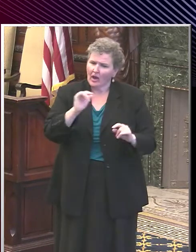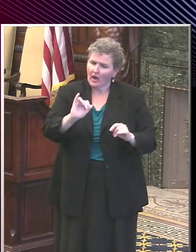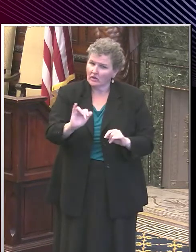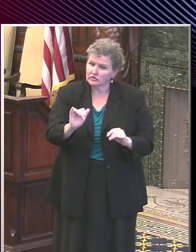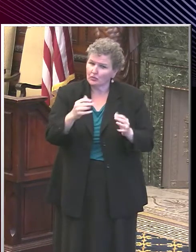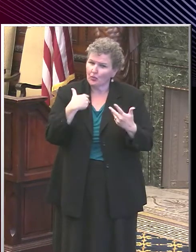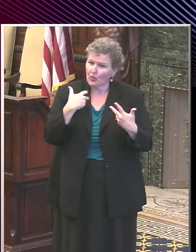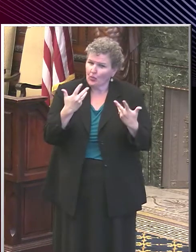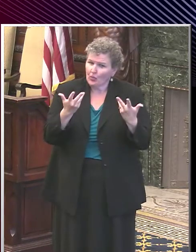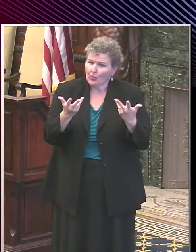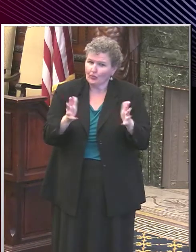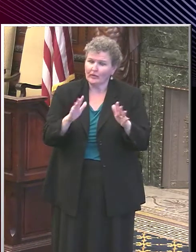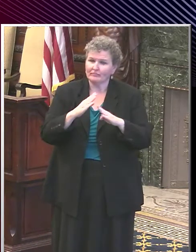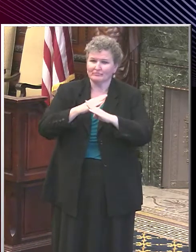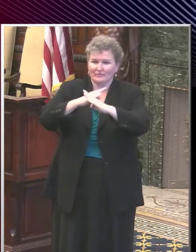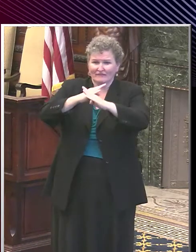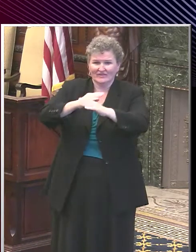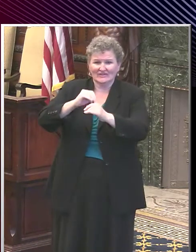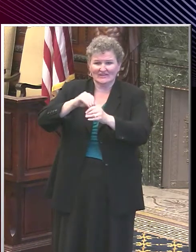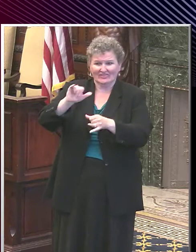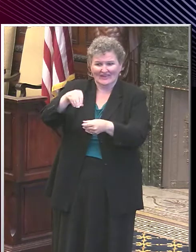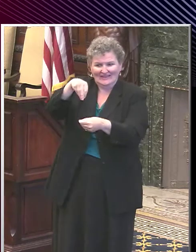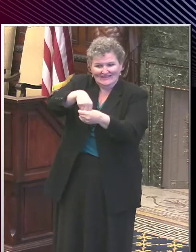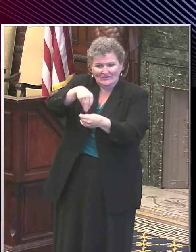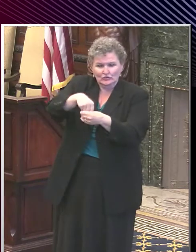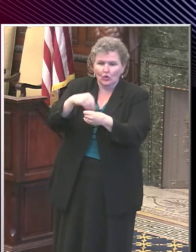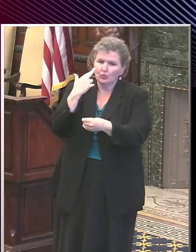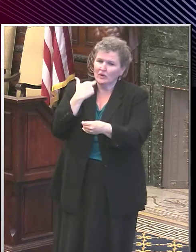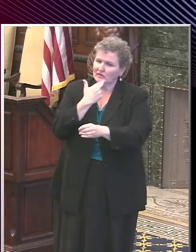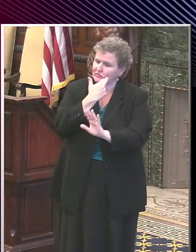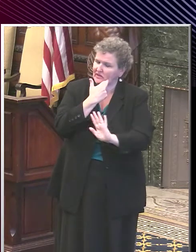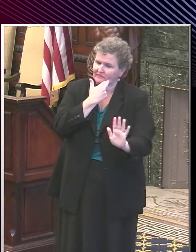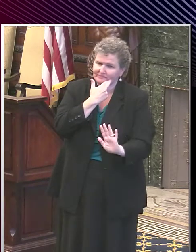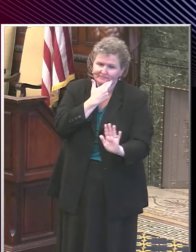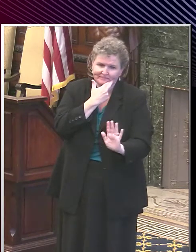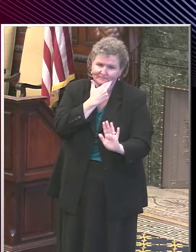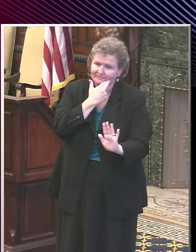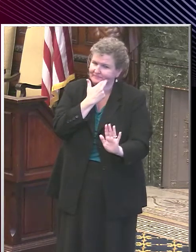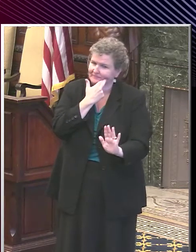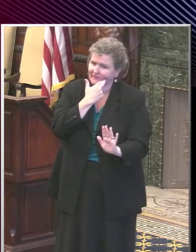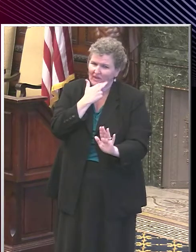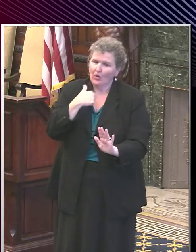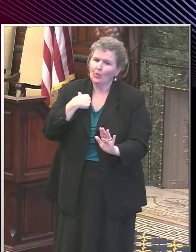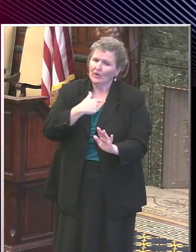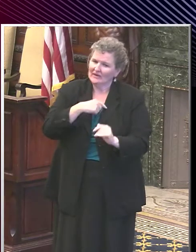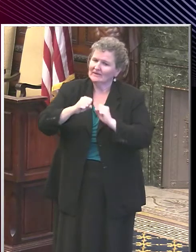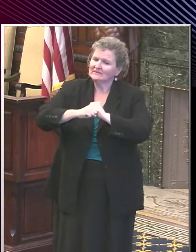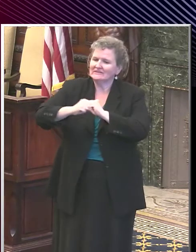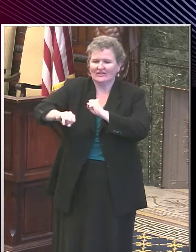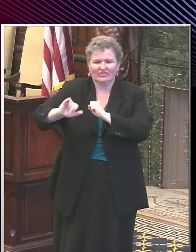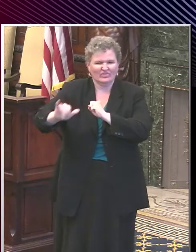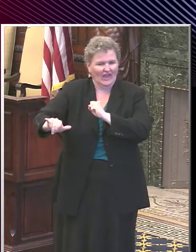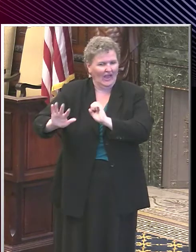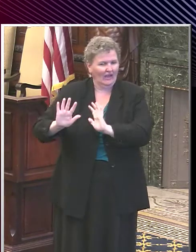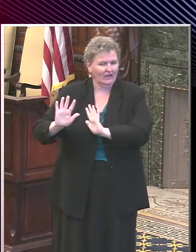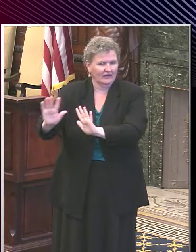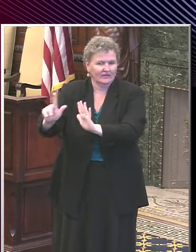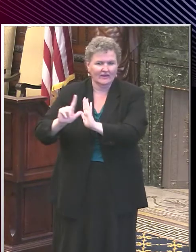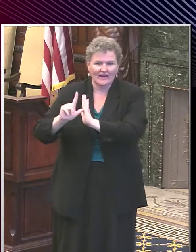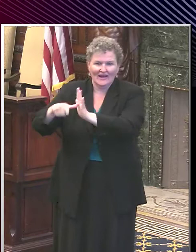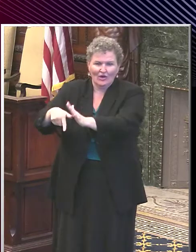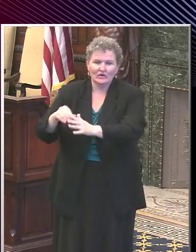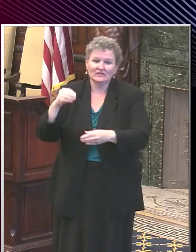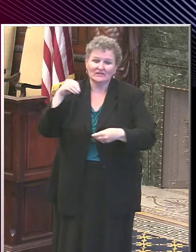prohibiting indoor dining at restaurants. And in view of this increase in cases that we're seeing now, we're going to extend the date of that prohibition for indoor dining